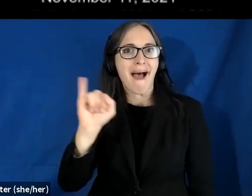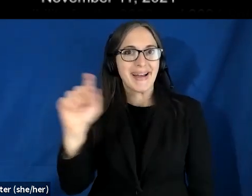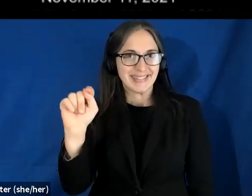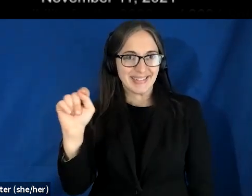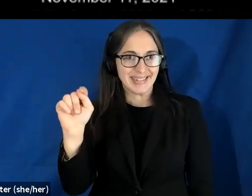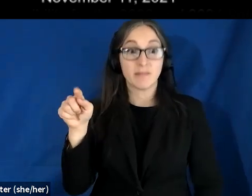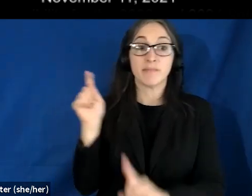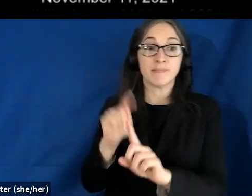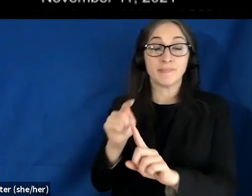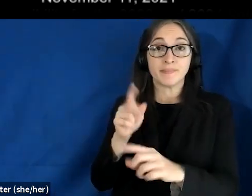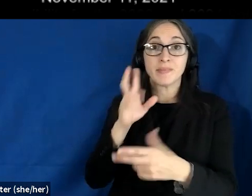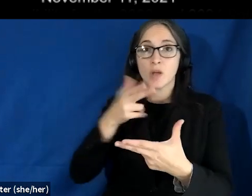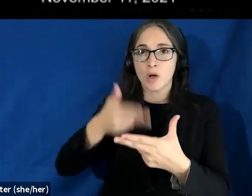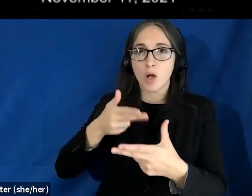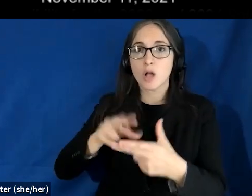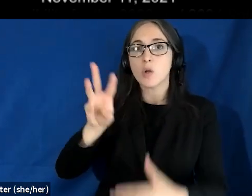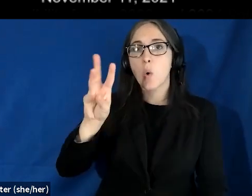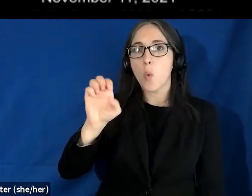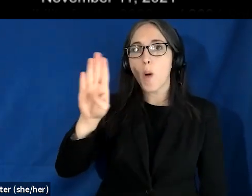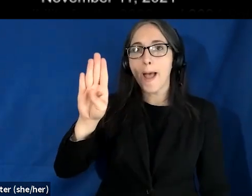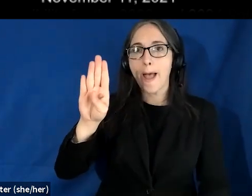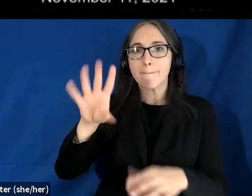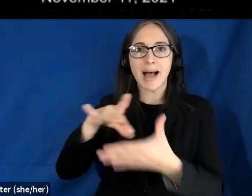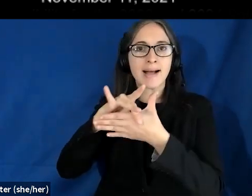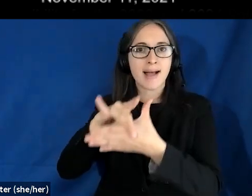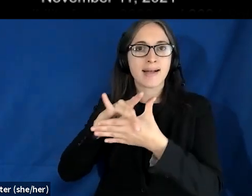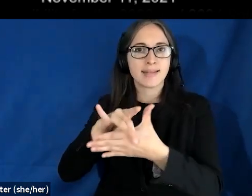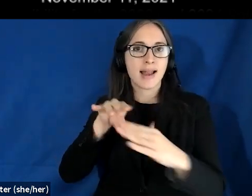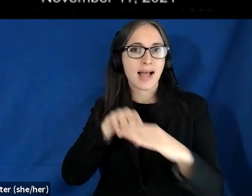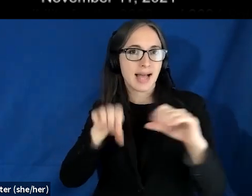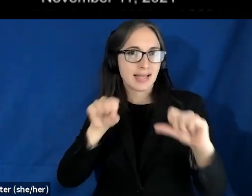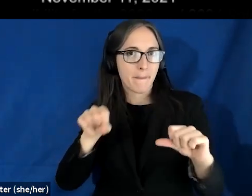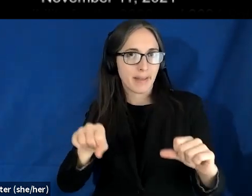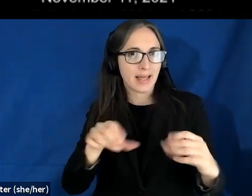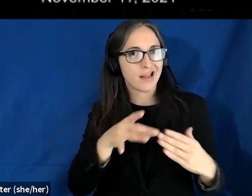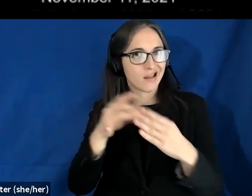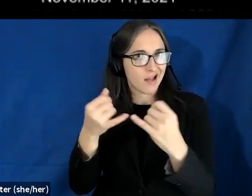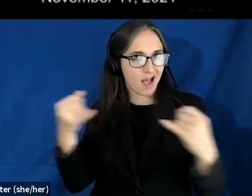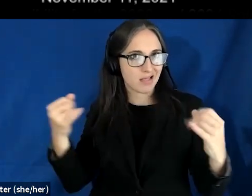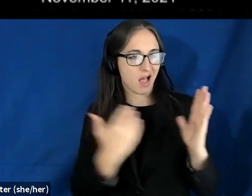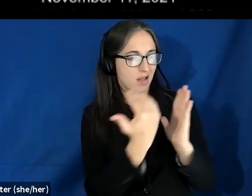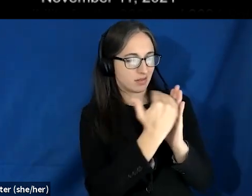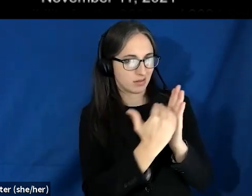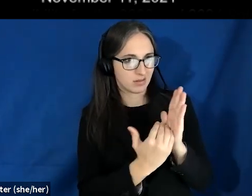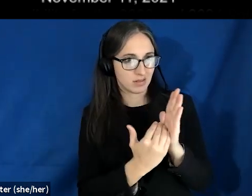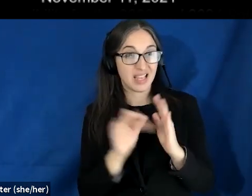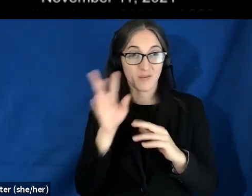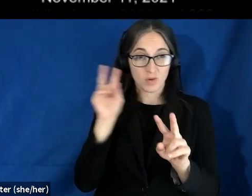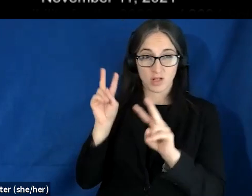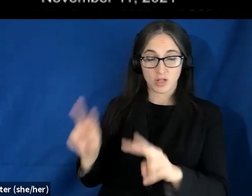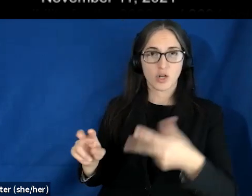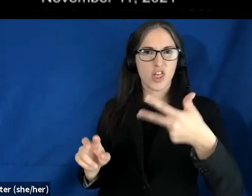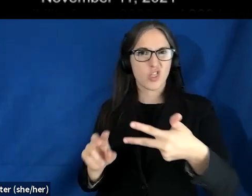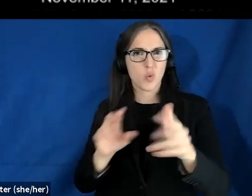called the Web Content Accessibility Guidelines. And so I think if we look at these 3 sets of principles and guidelines and